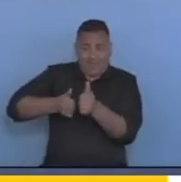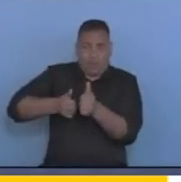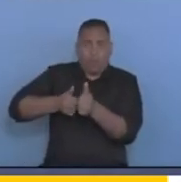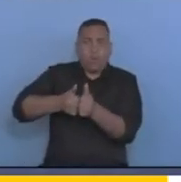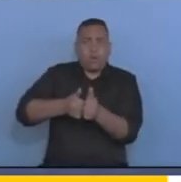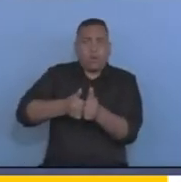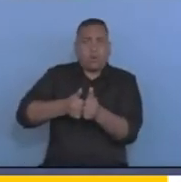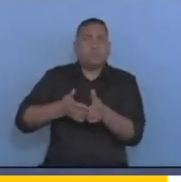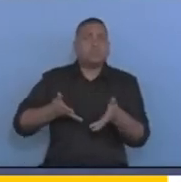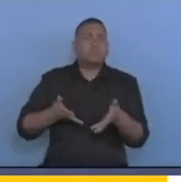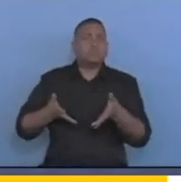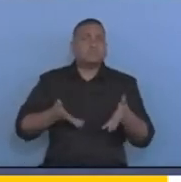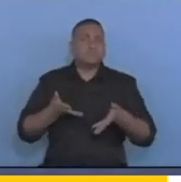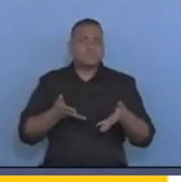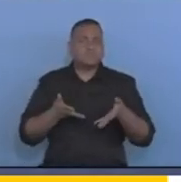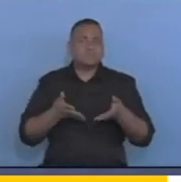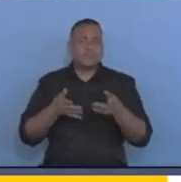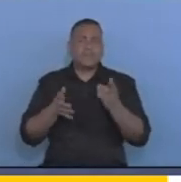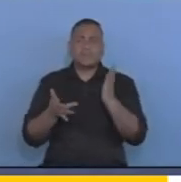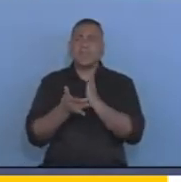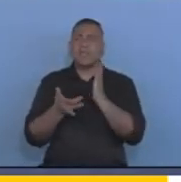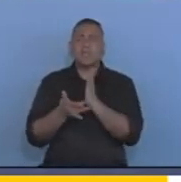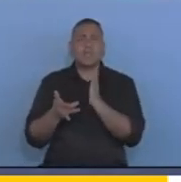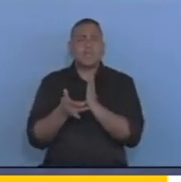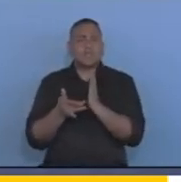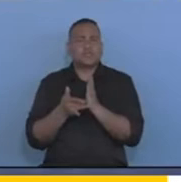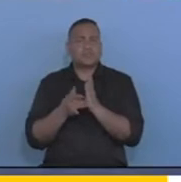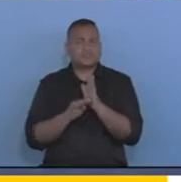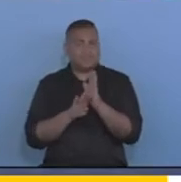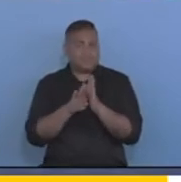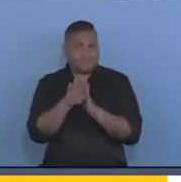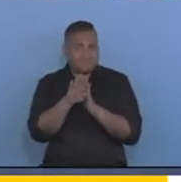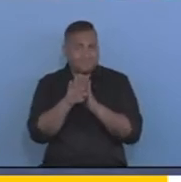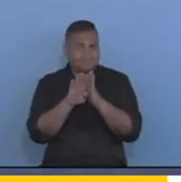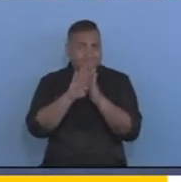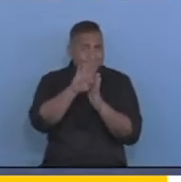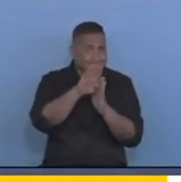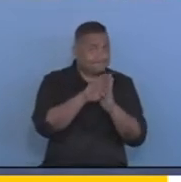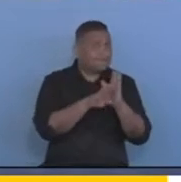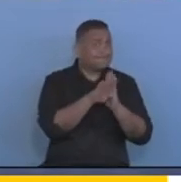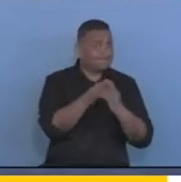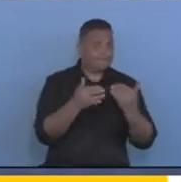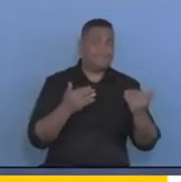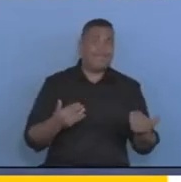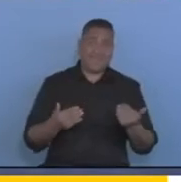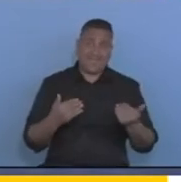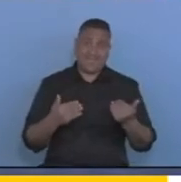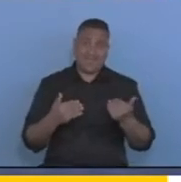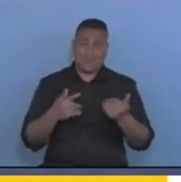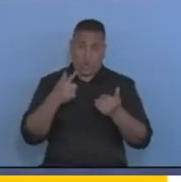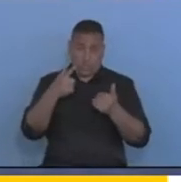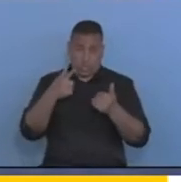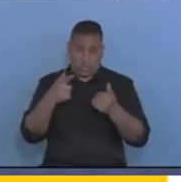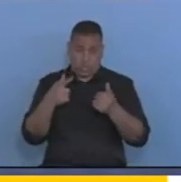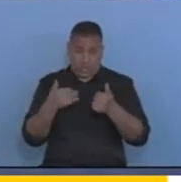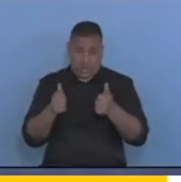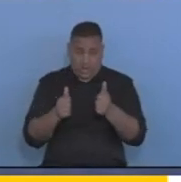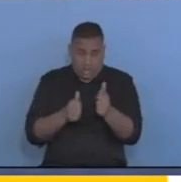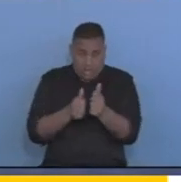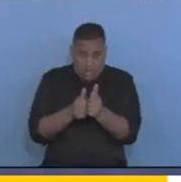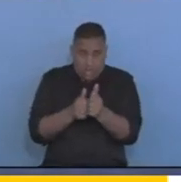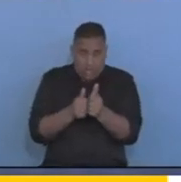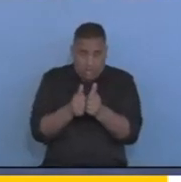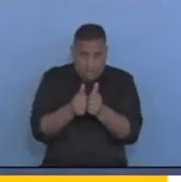of technologies, because it's happening by the second. Correct. Are you keeping up with that in terms of? Yeah, so much so that